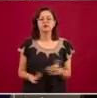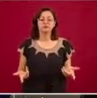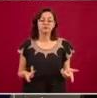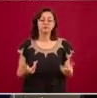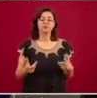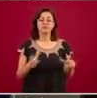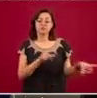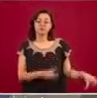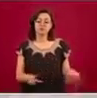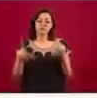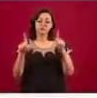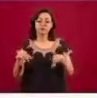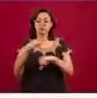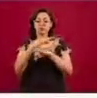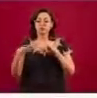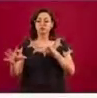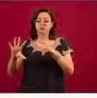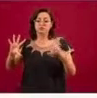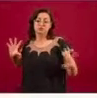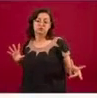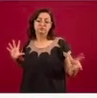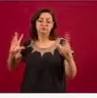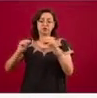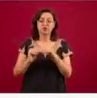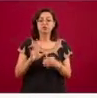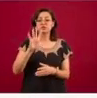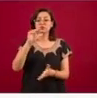they are not COVID-19 cases.